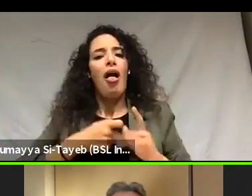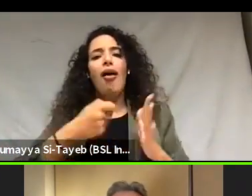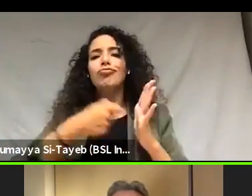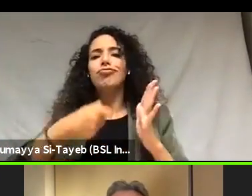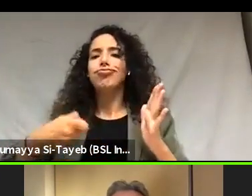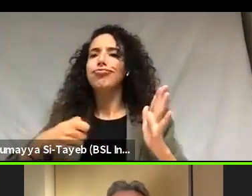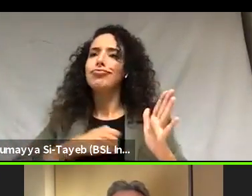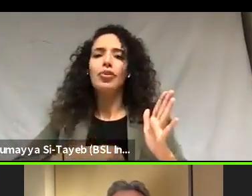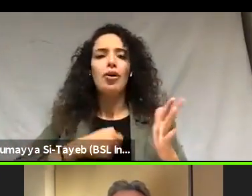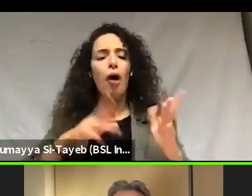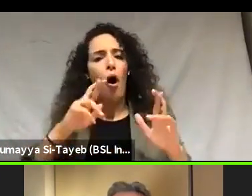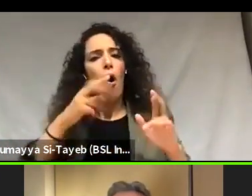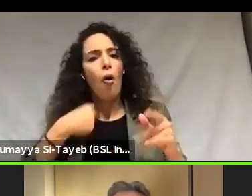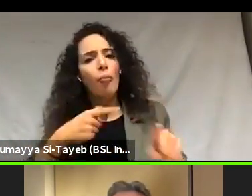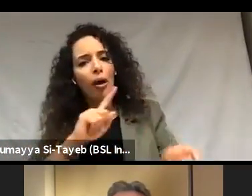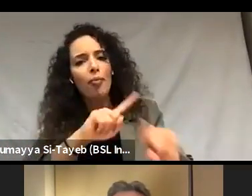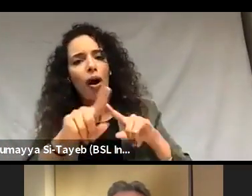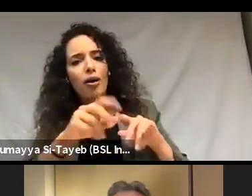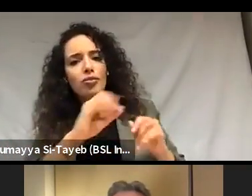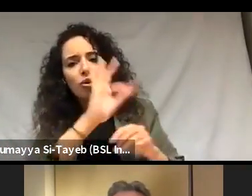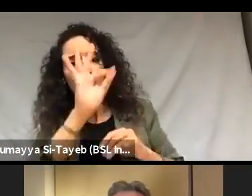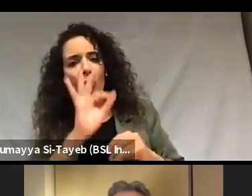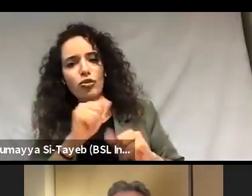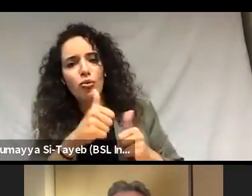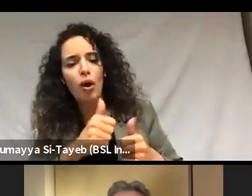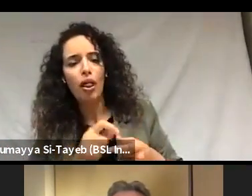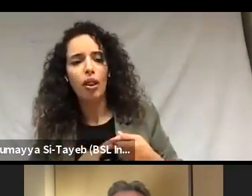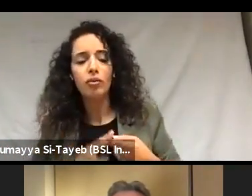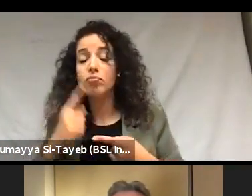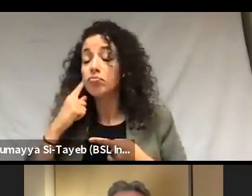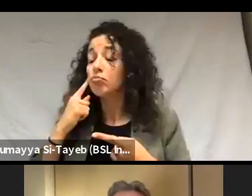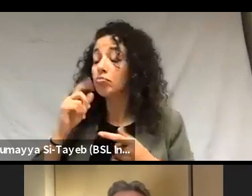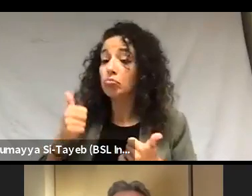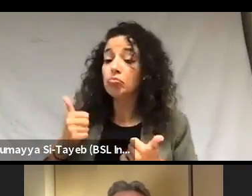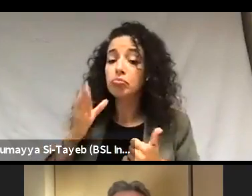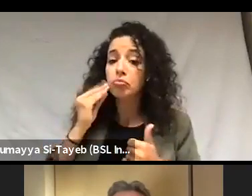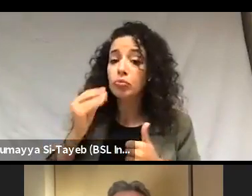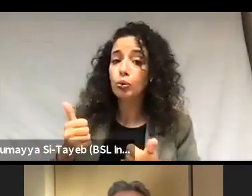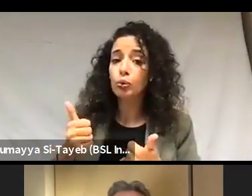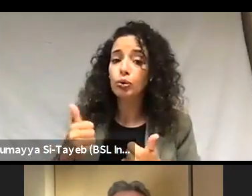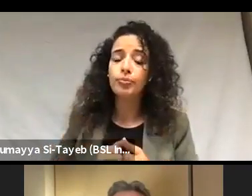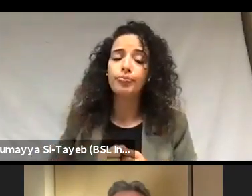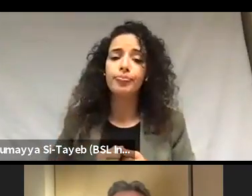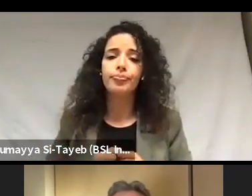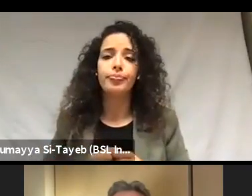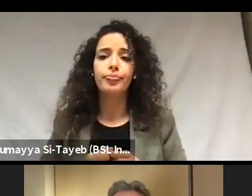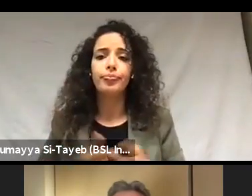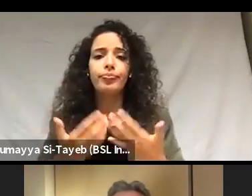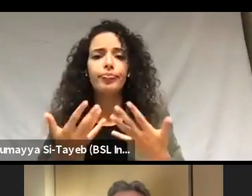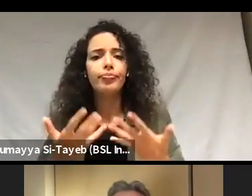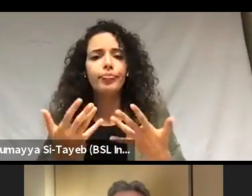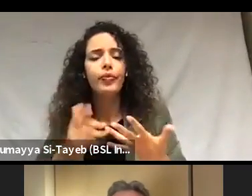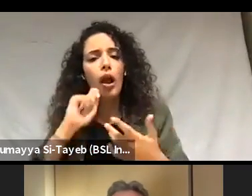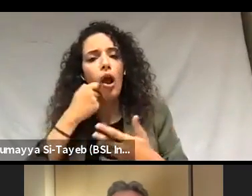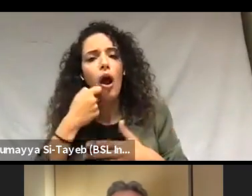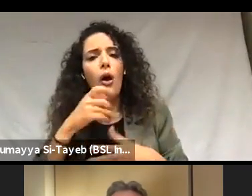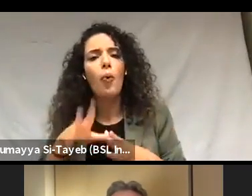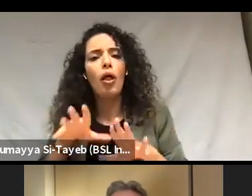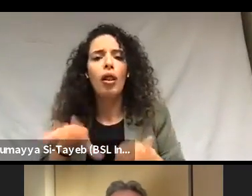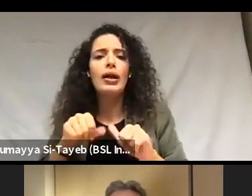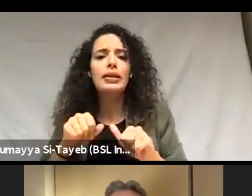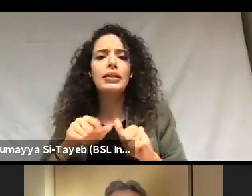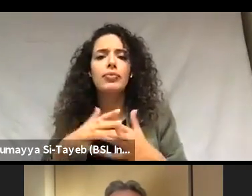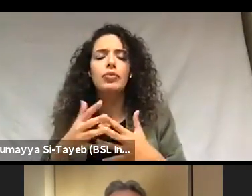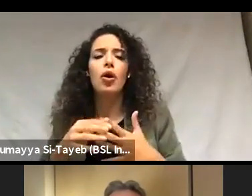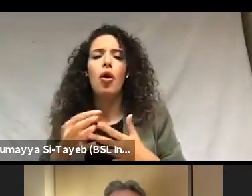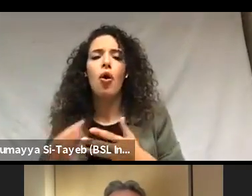if that answers your question. No, I think yes, I think you're good. You're good. Now, listen, I want to take an outside question here. Irfan,